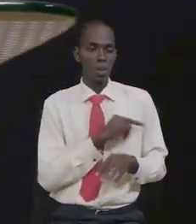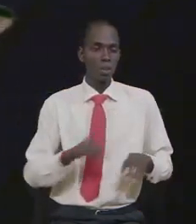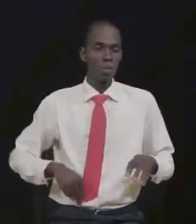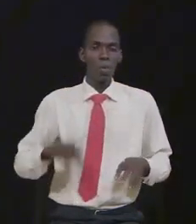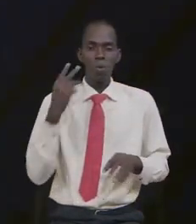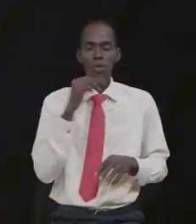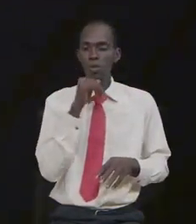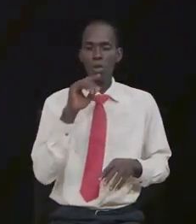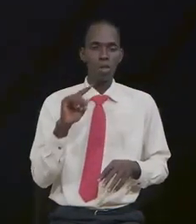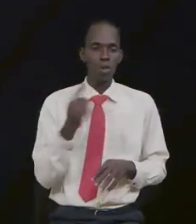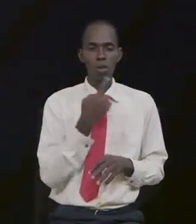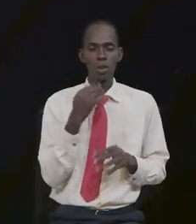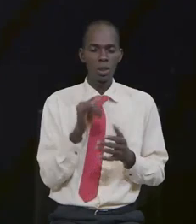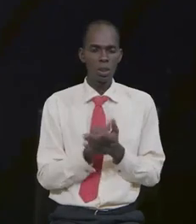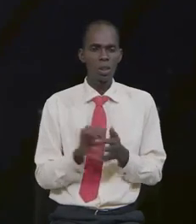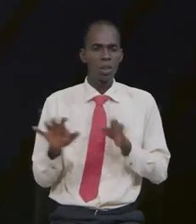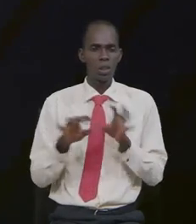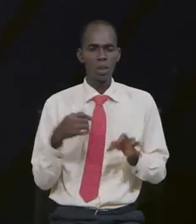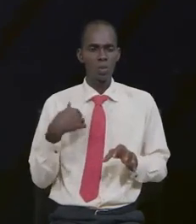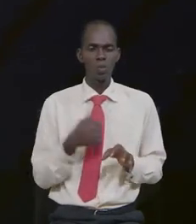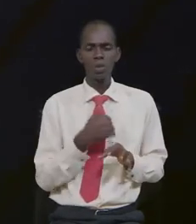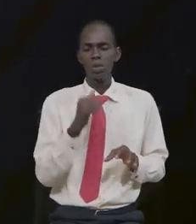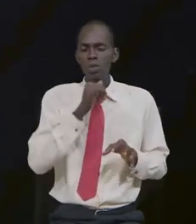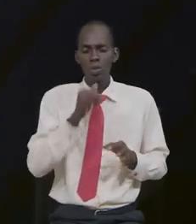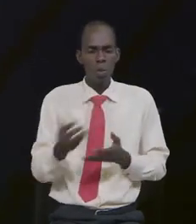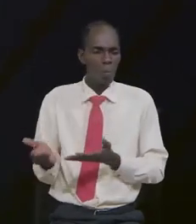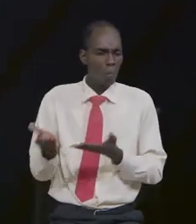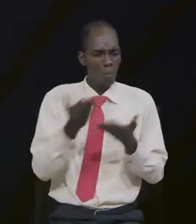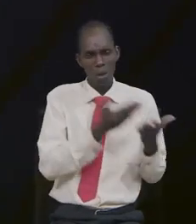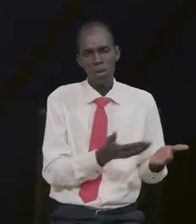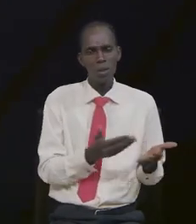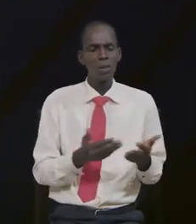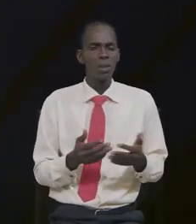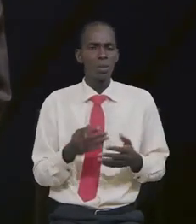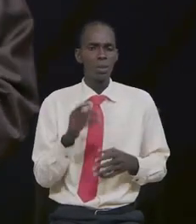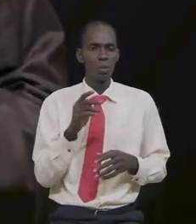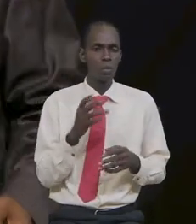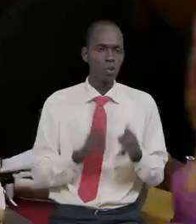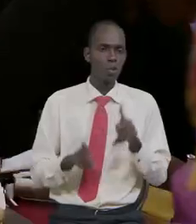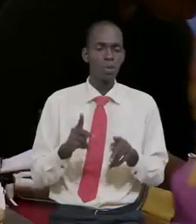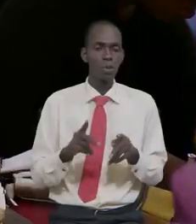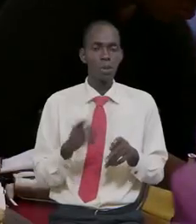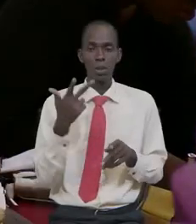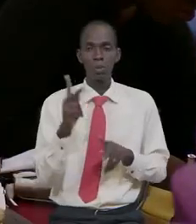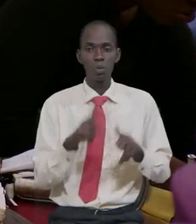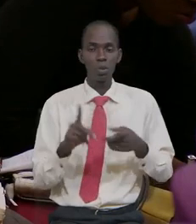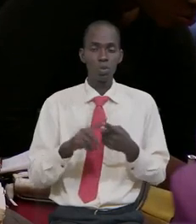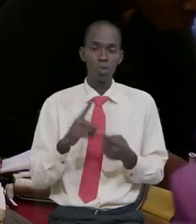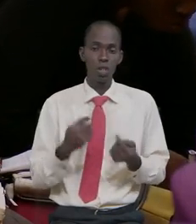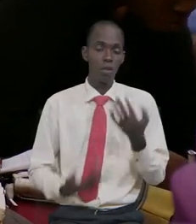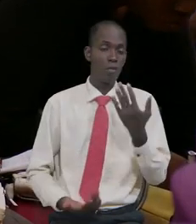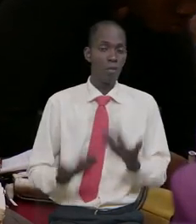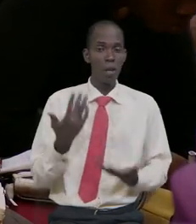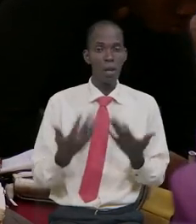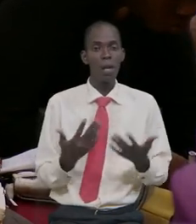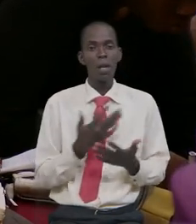men into the fire? They said, true, O king. Look at verse 25. In verse 25, he answered and said,